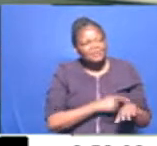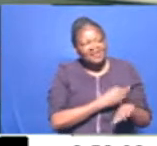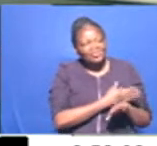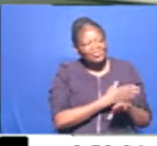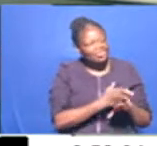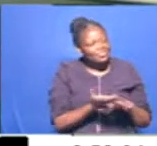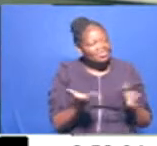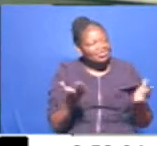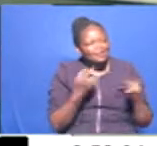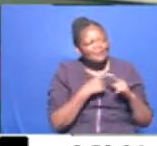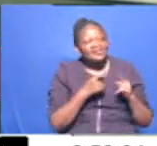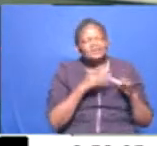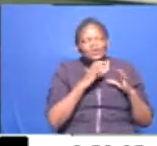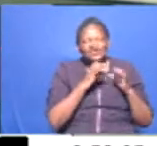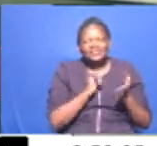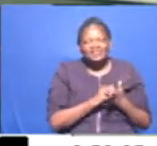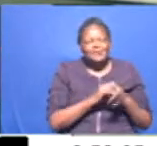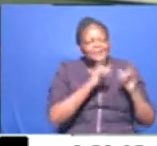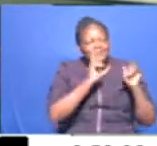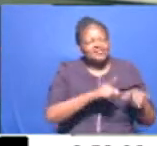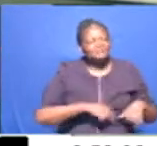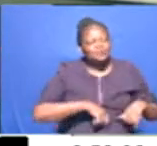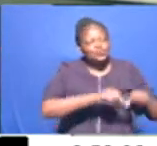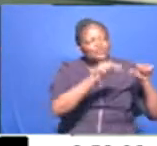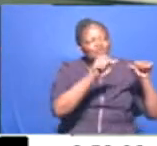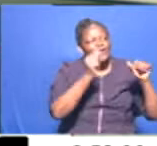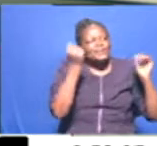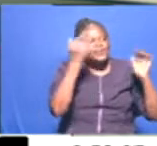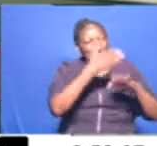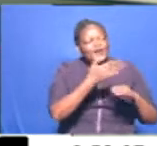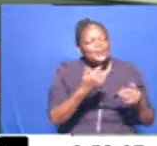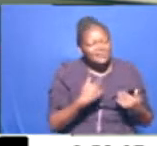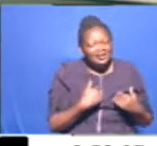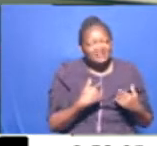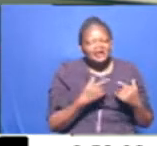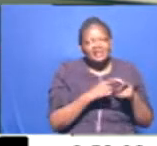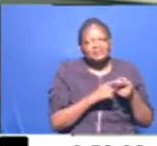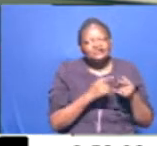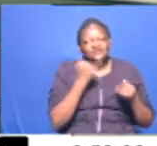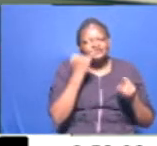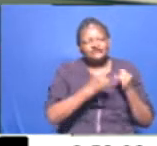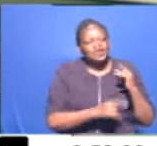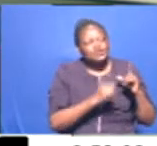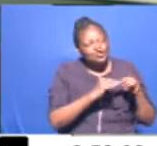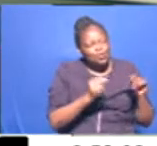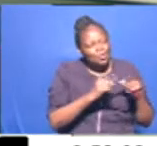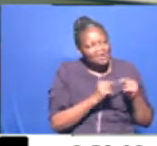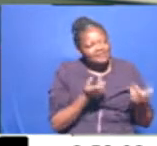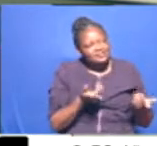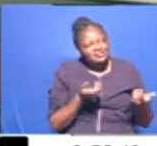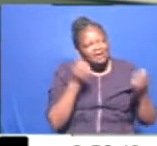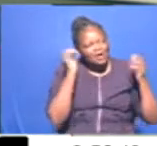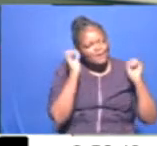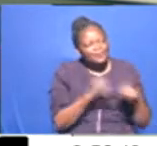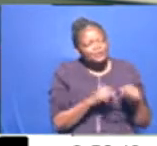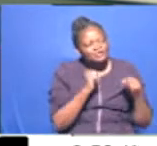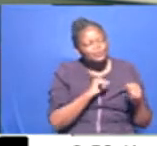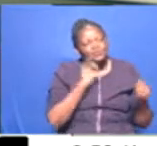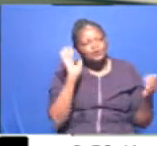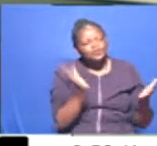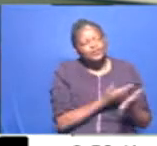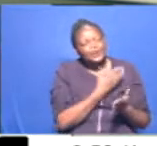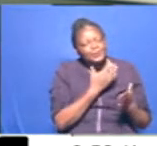conversation, but it's a conversation that should be sustained even beyond May. As your final word, you know, how do we eradicate the